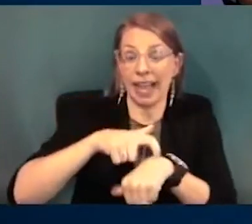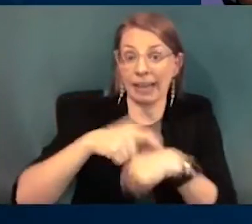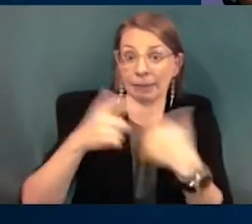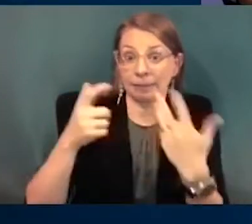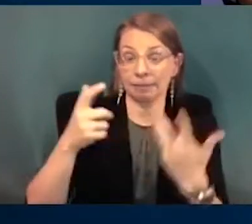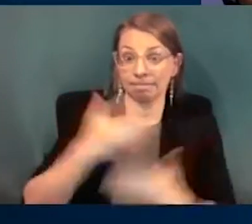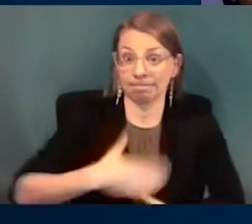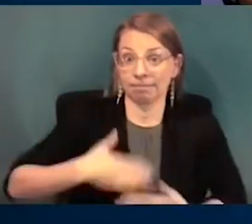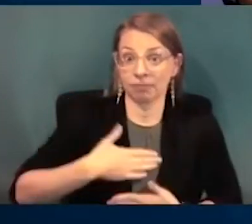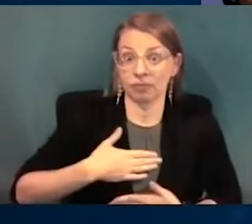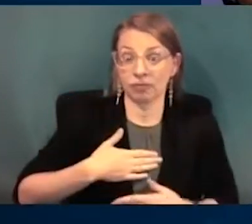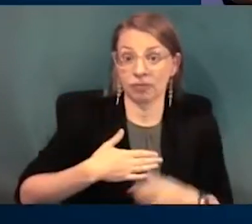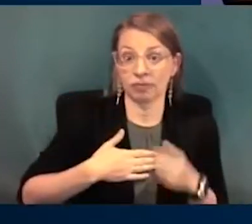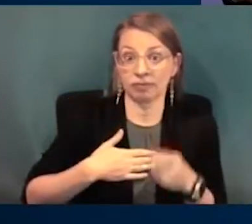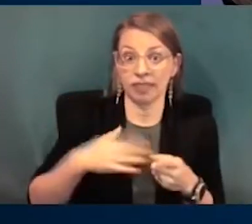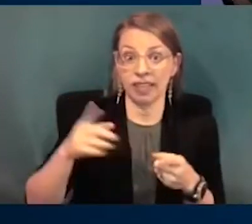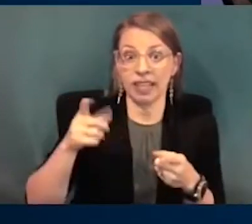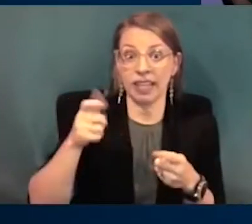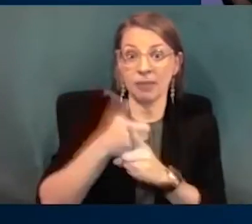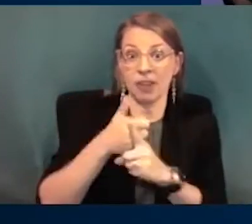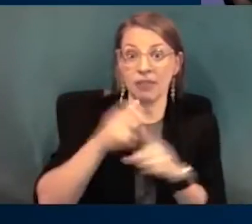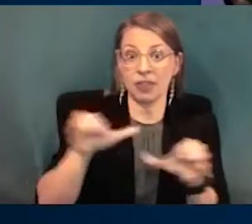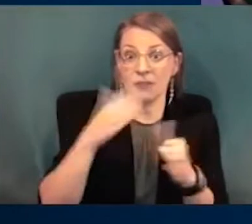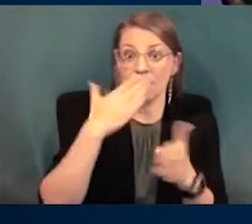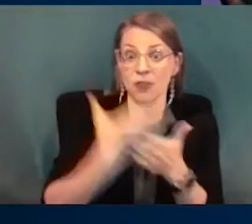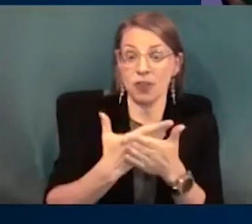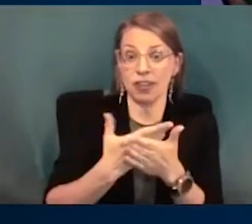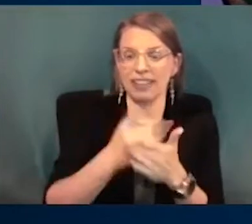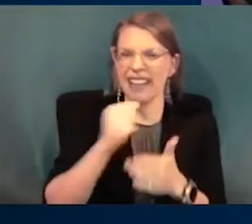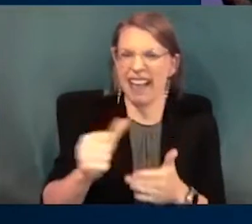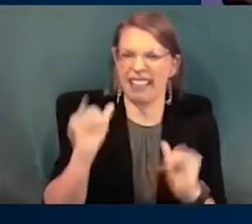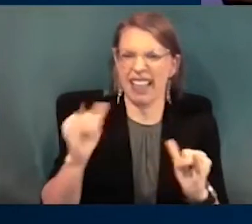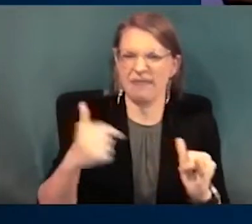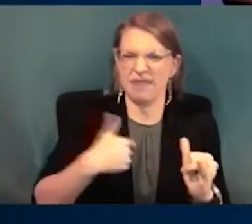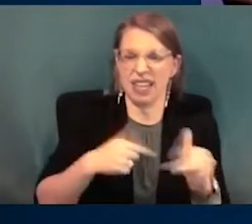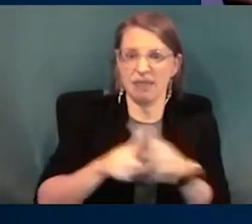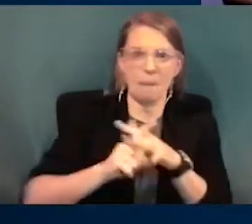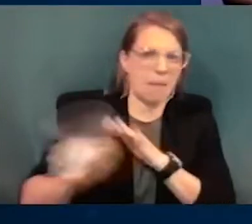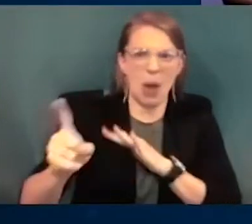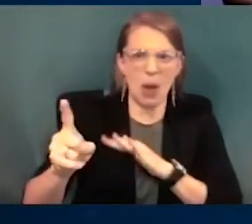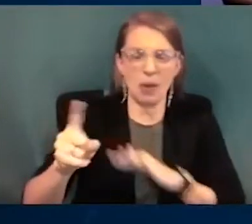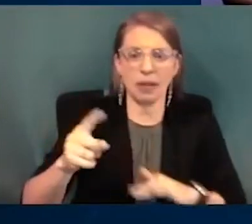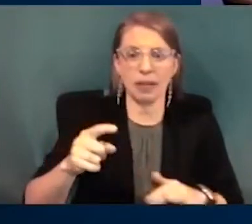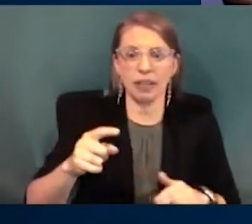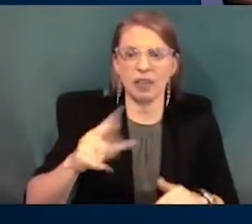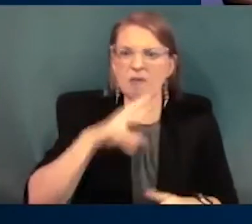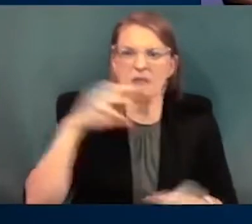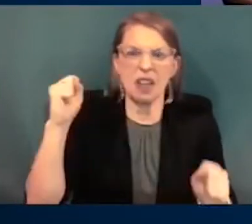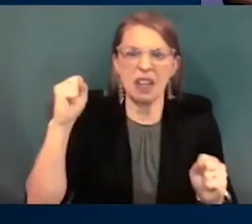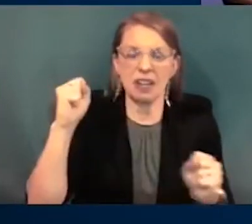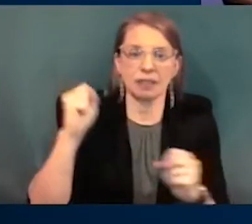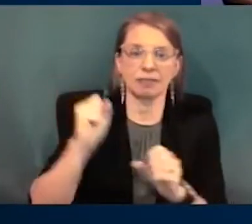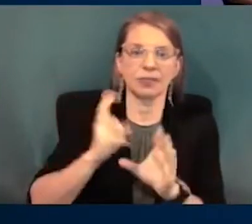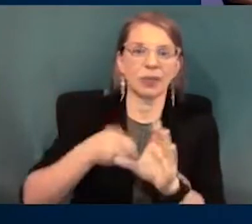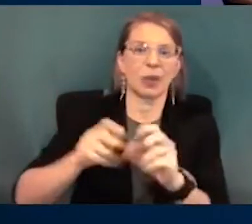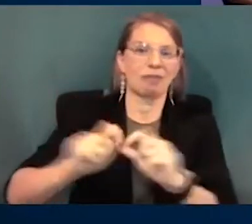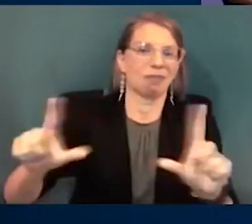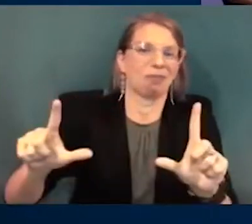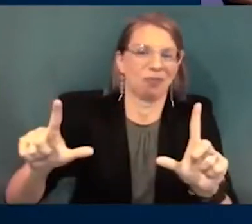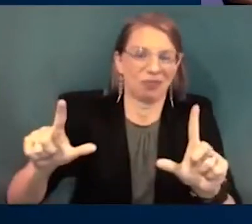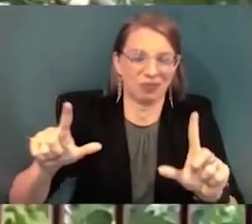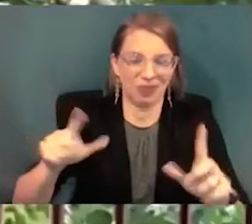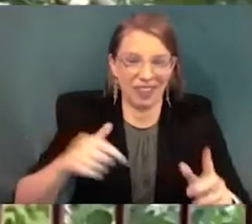vacate. When I tend to go on vacation, I'm like, I've had enough. And Hawkeye hangs right in there. So, Hawk, how did we do